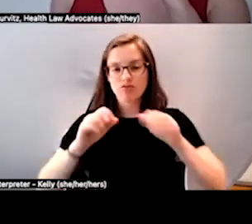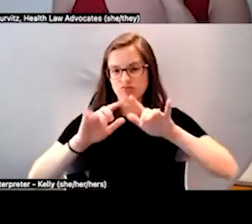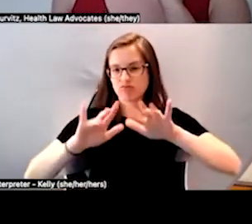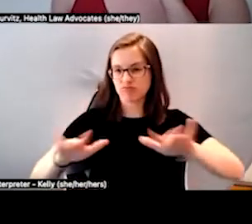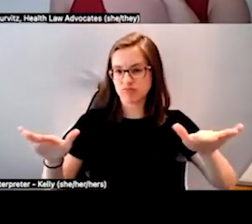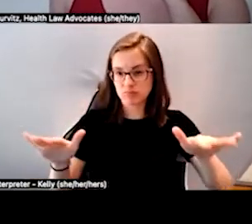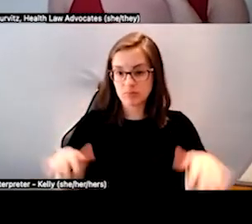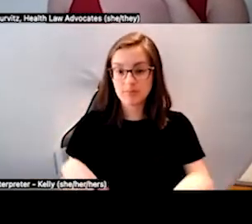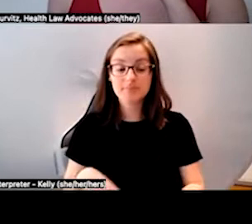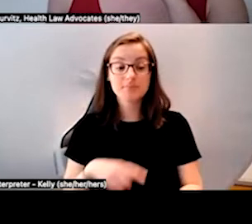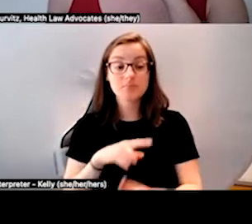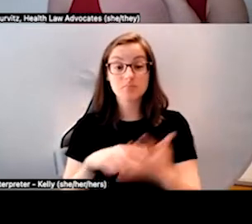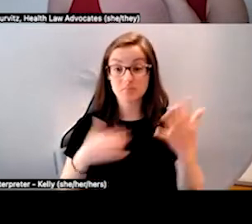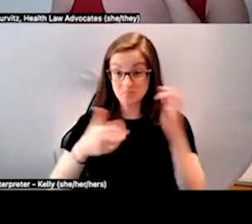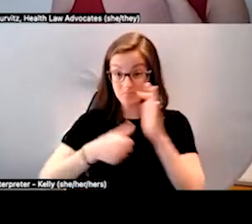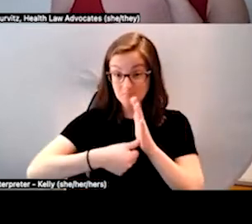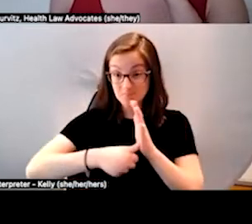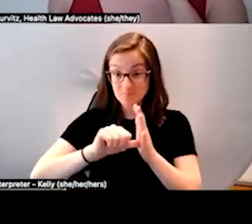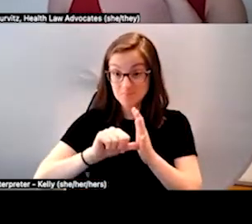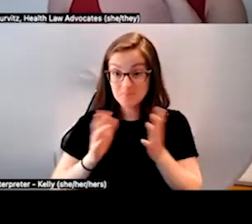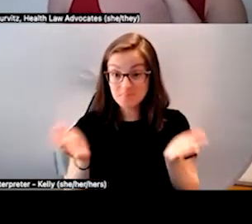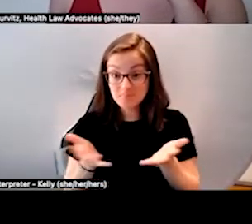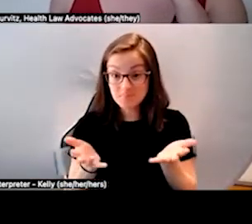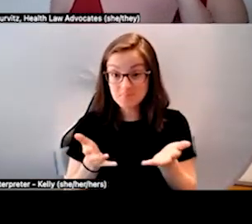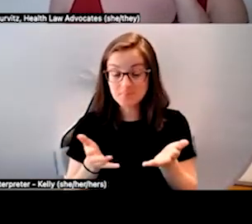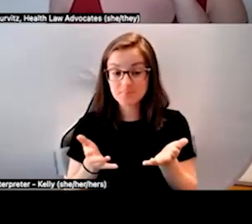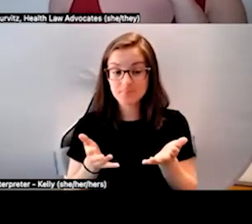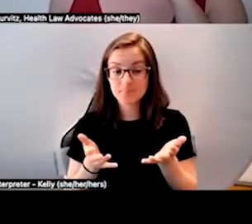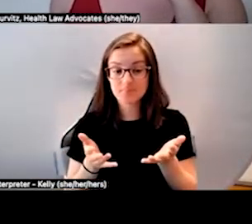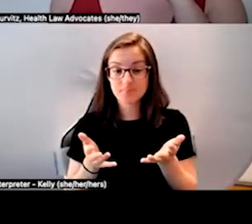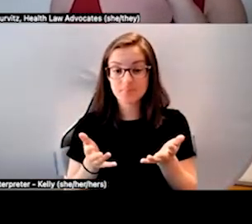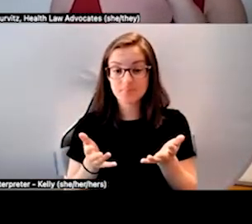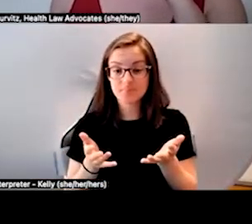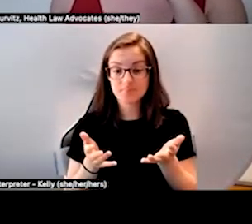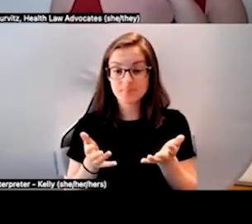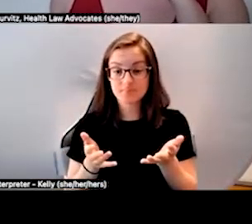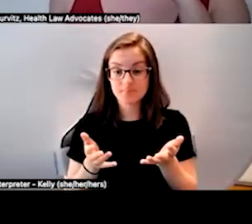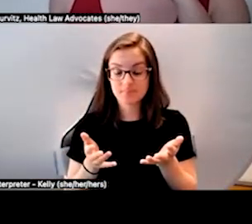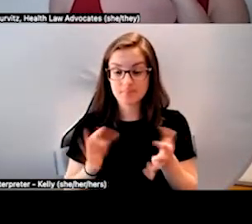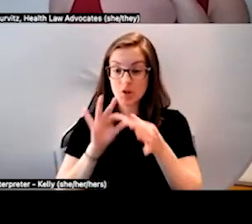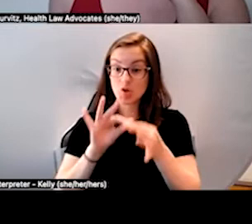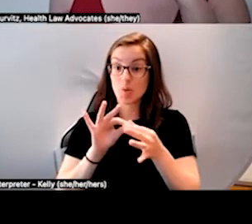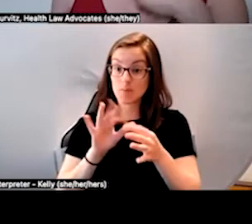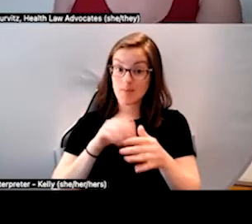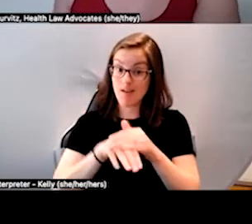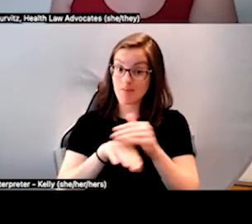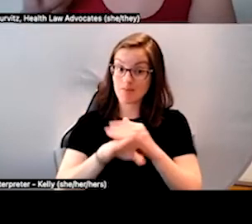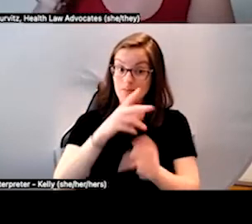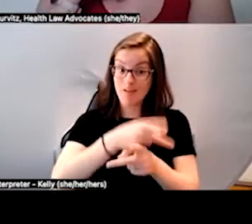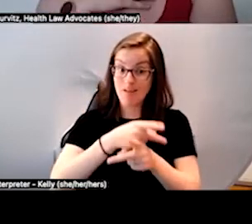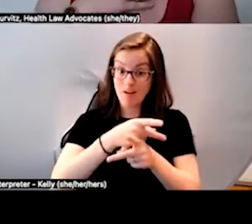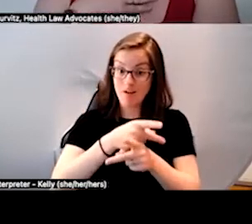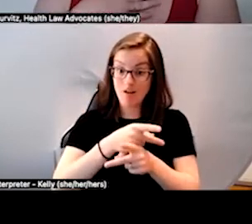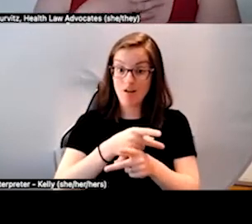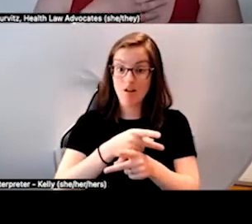piece I really want to make sure folks understand while we're talking about accessing gender affirming care is that this